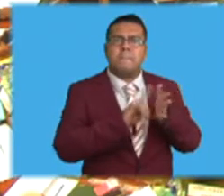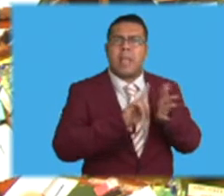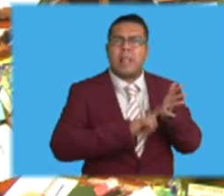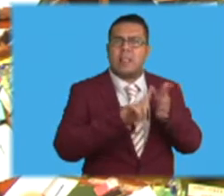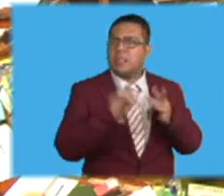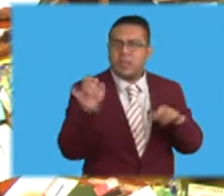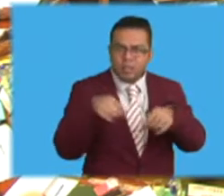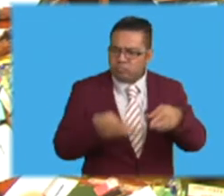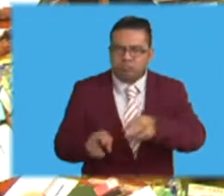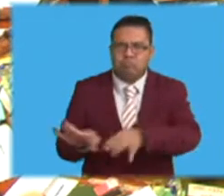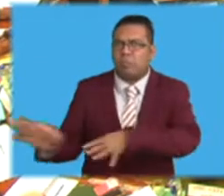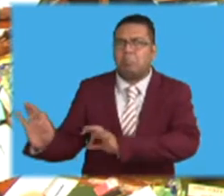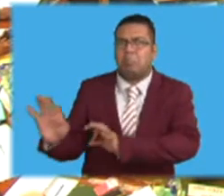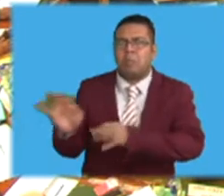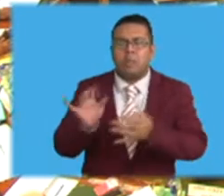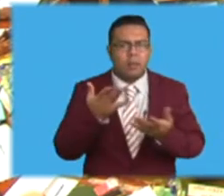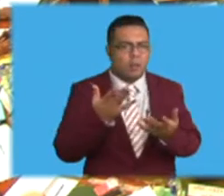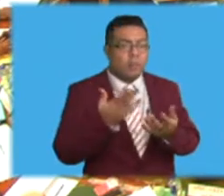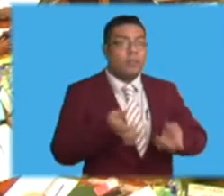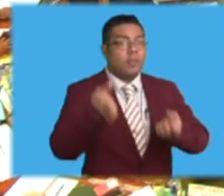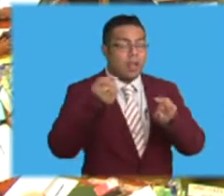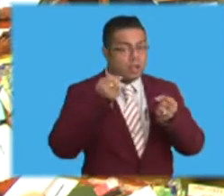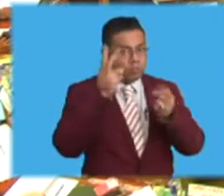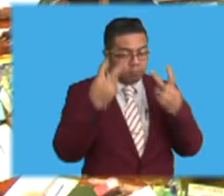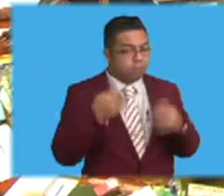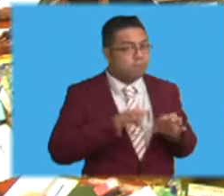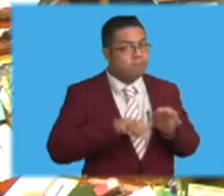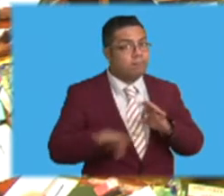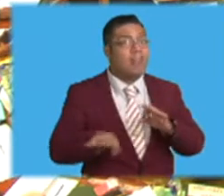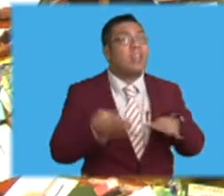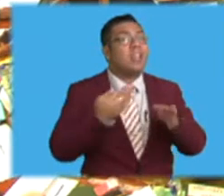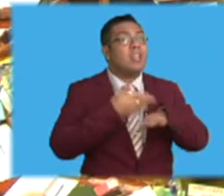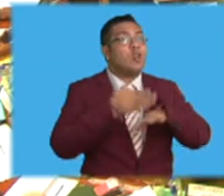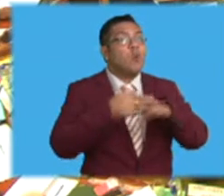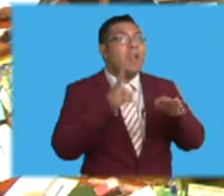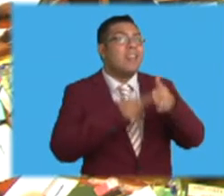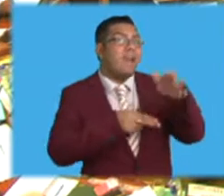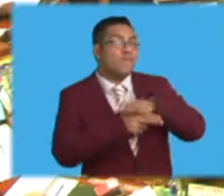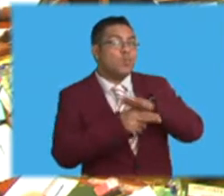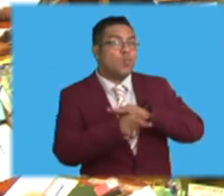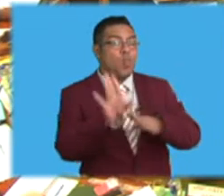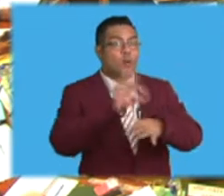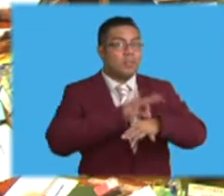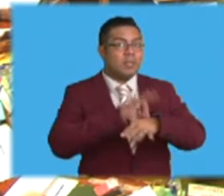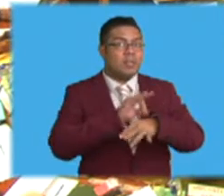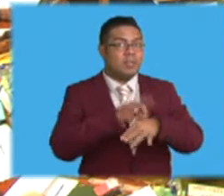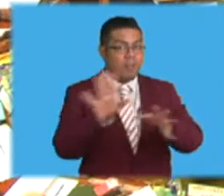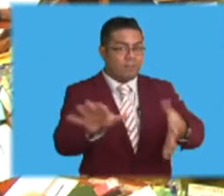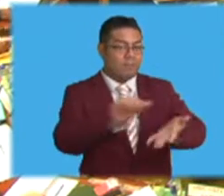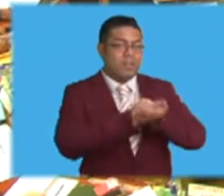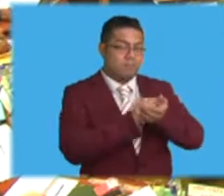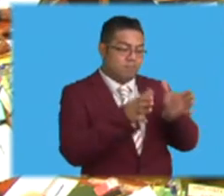explain the process within the sewage system at the new Navua Hospital. Raw sewage is contained in the